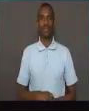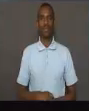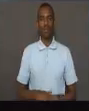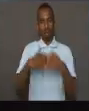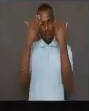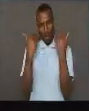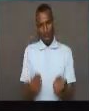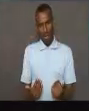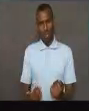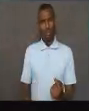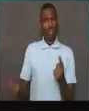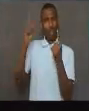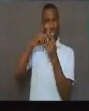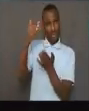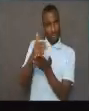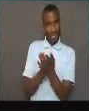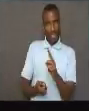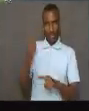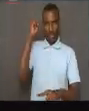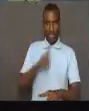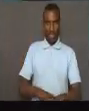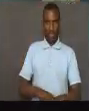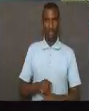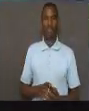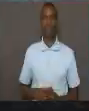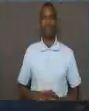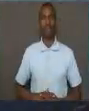Let's get back to our lesson.